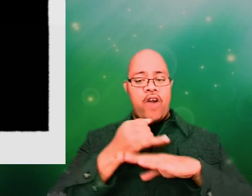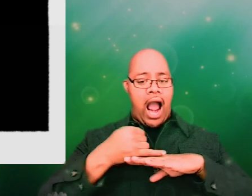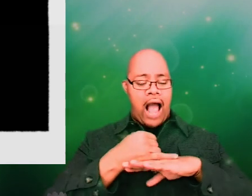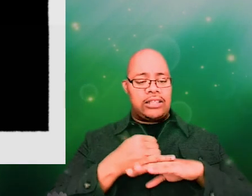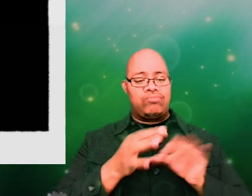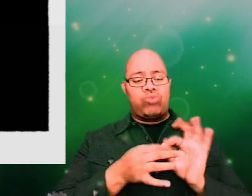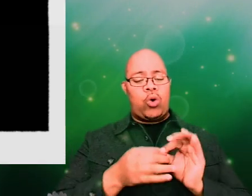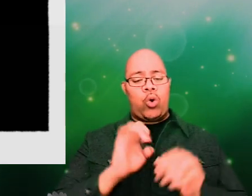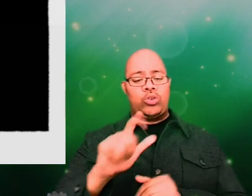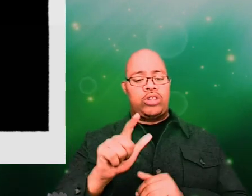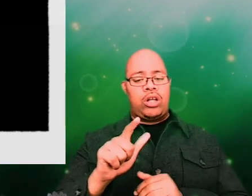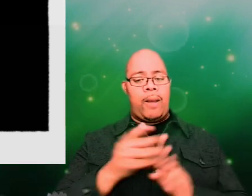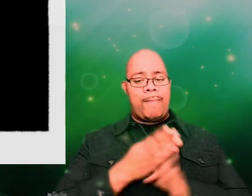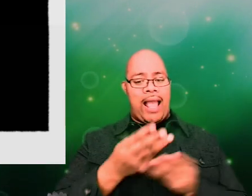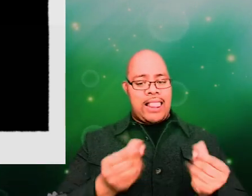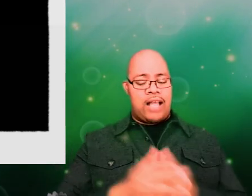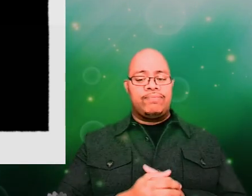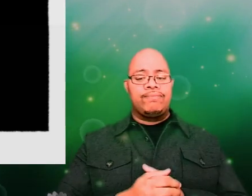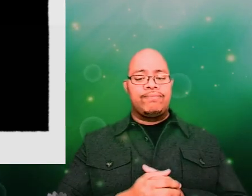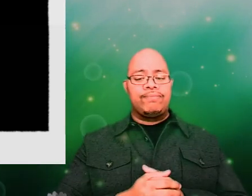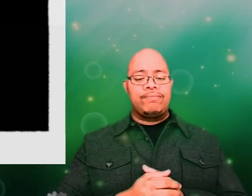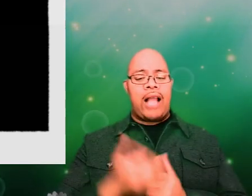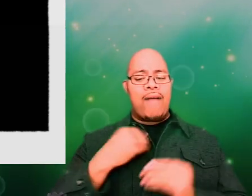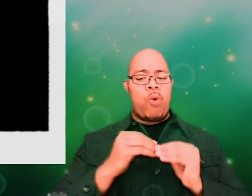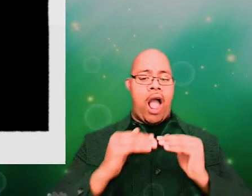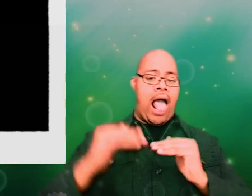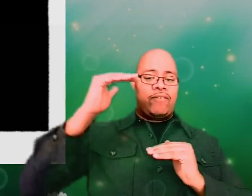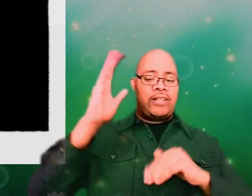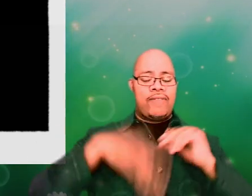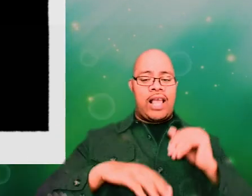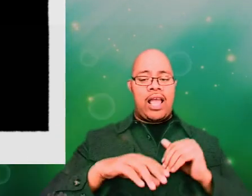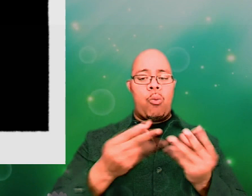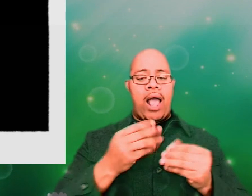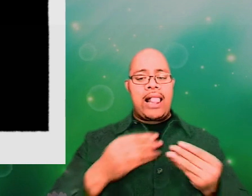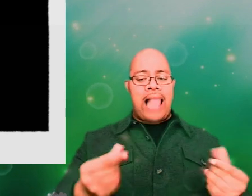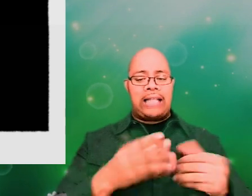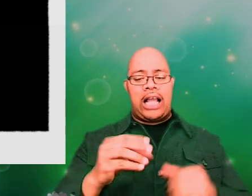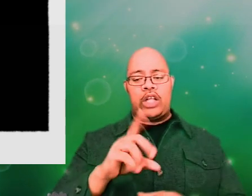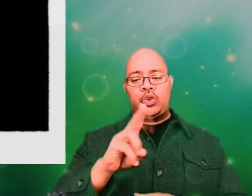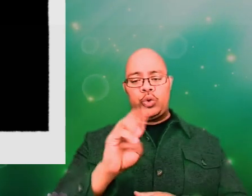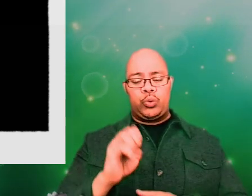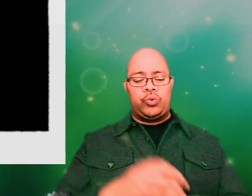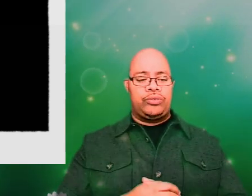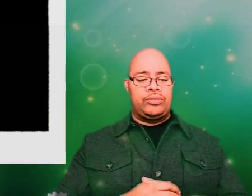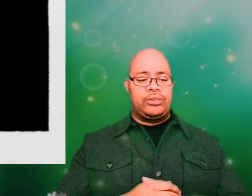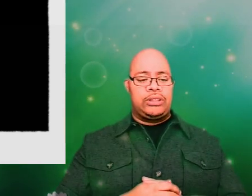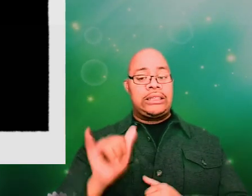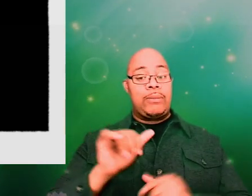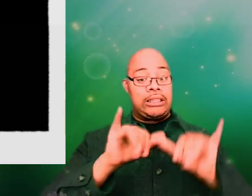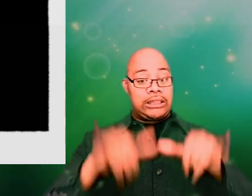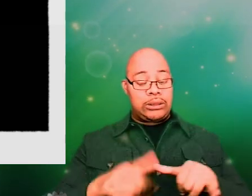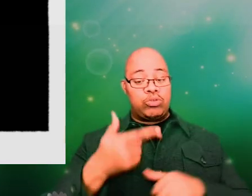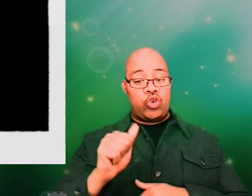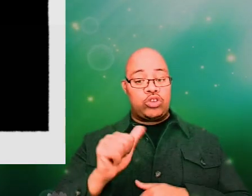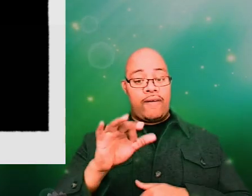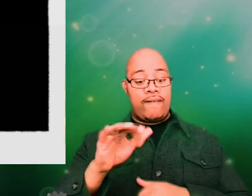adjacent coastal mainland. They form on higher elevations than that of wetlands or the dunes. Similar ecosystems to Georgia's